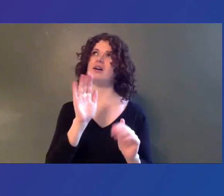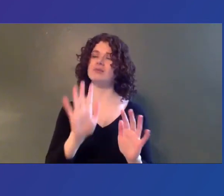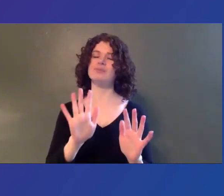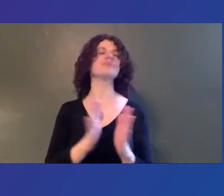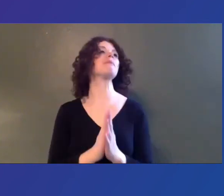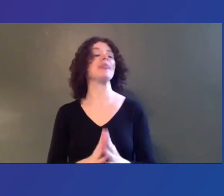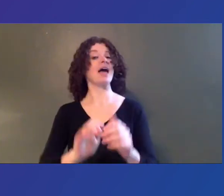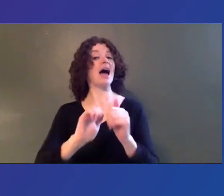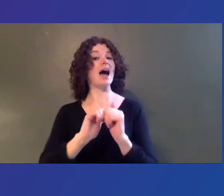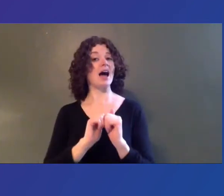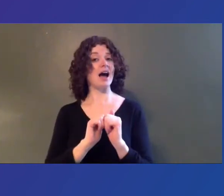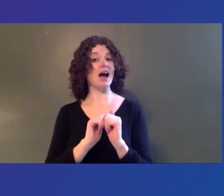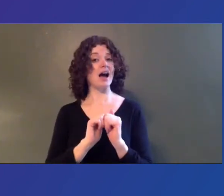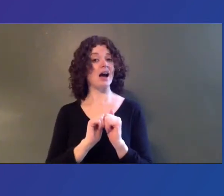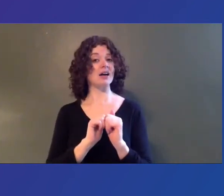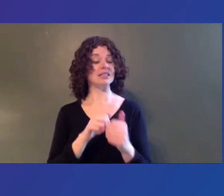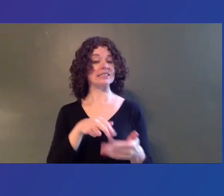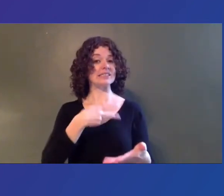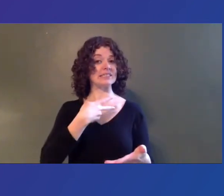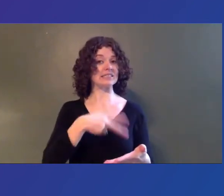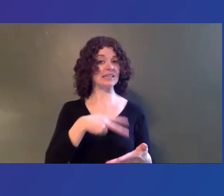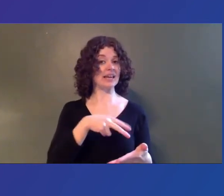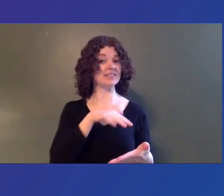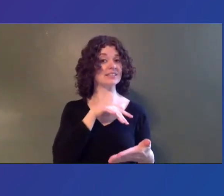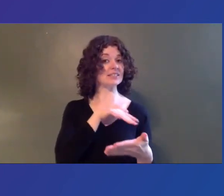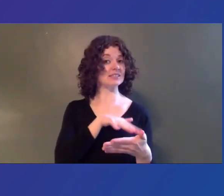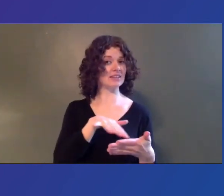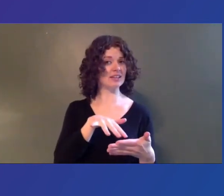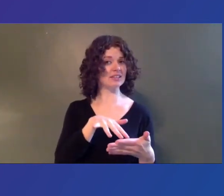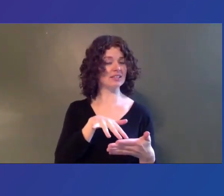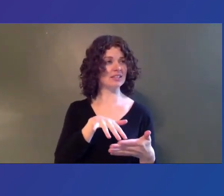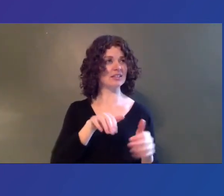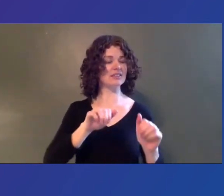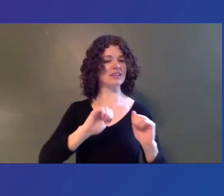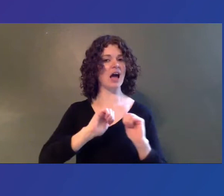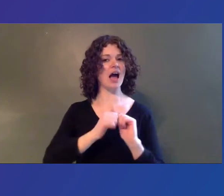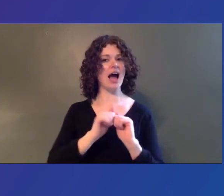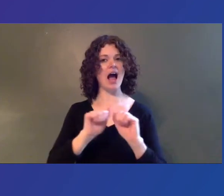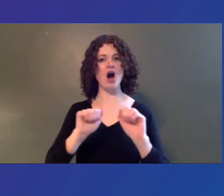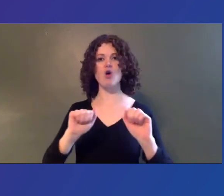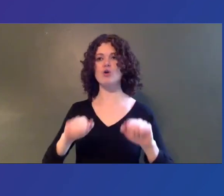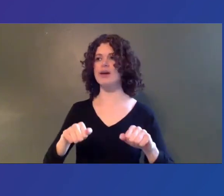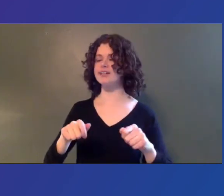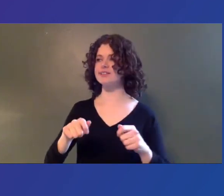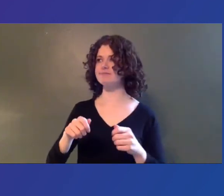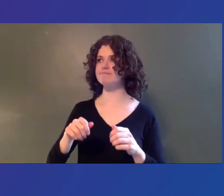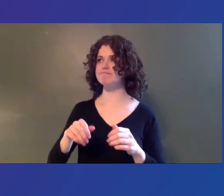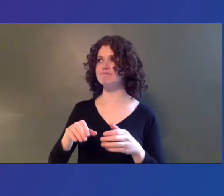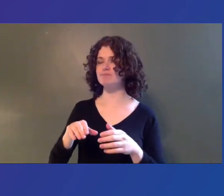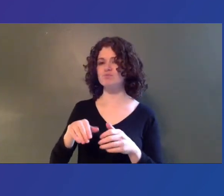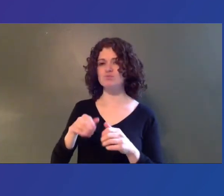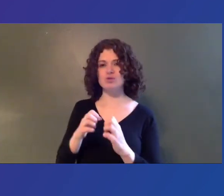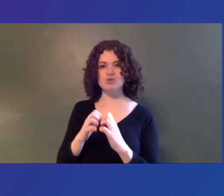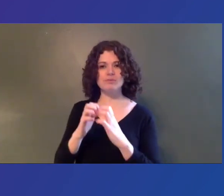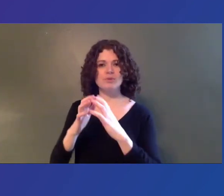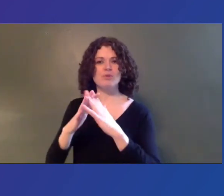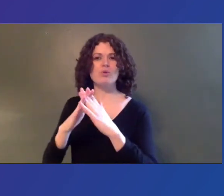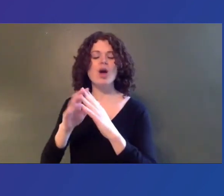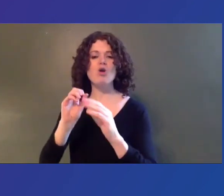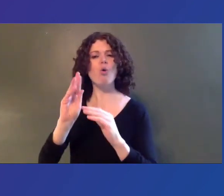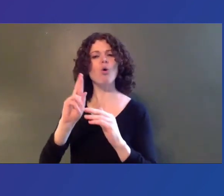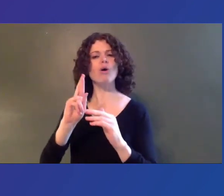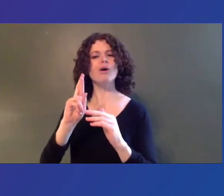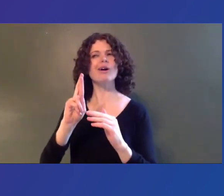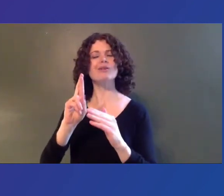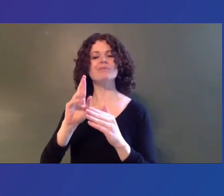can dance studies forge? I want to say forge a changing world, but I want to say be in front. Be